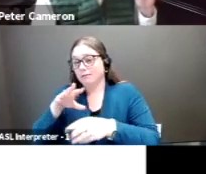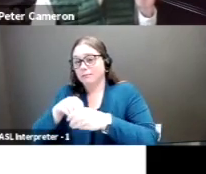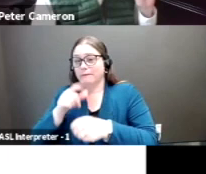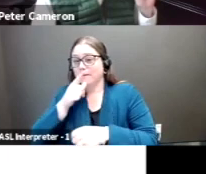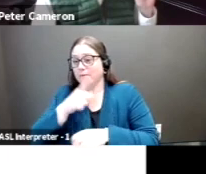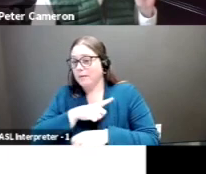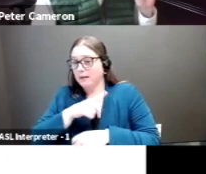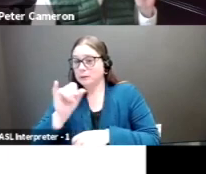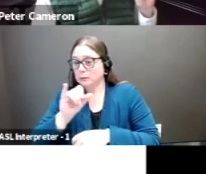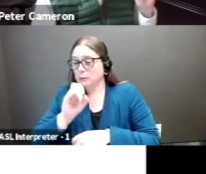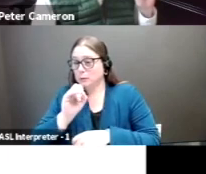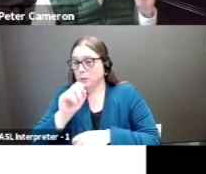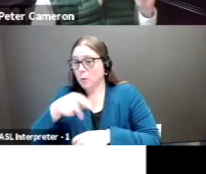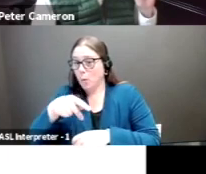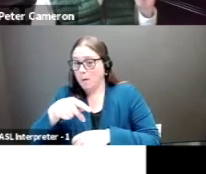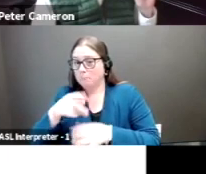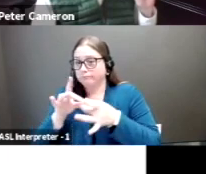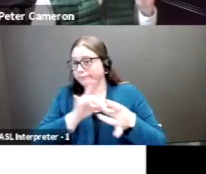So